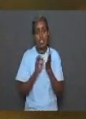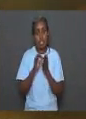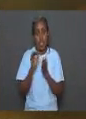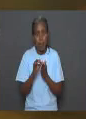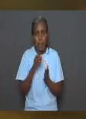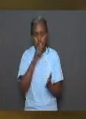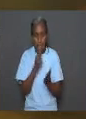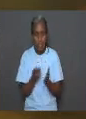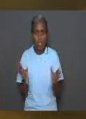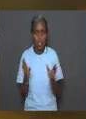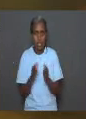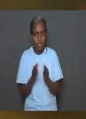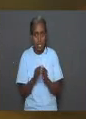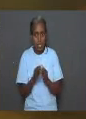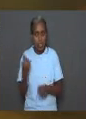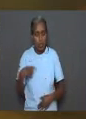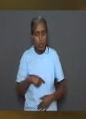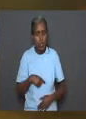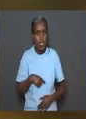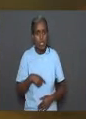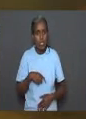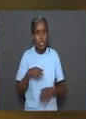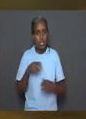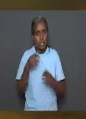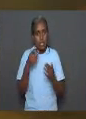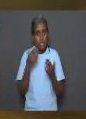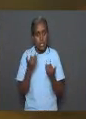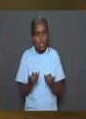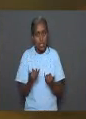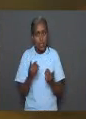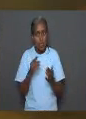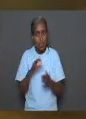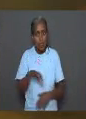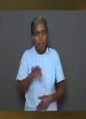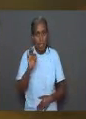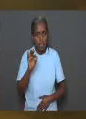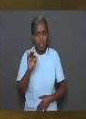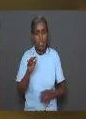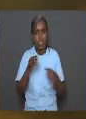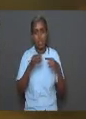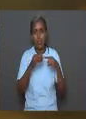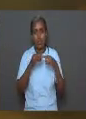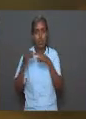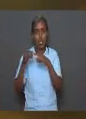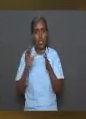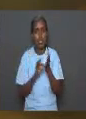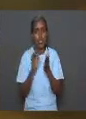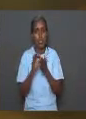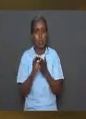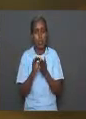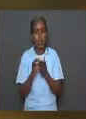set, we will still find a unique number by using the two